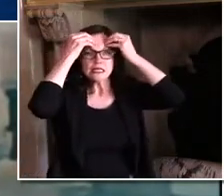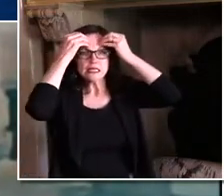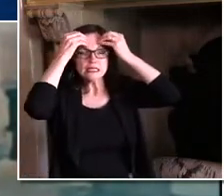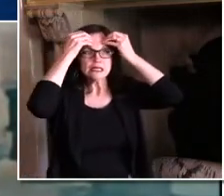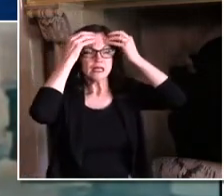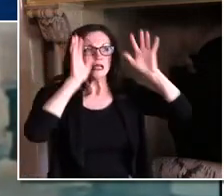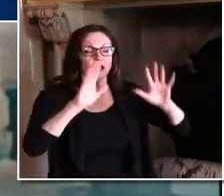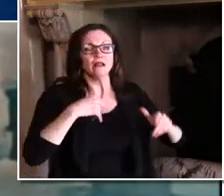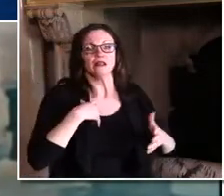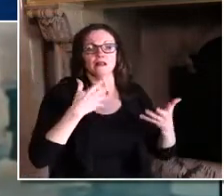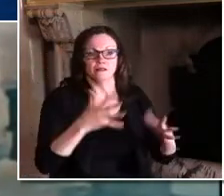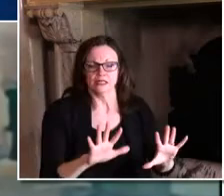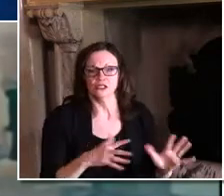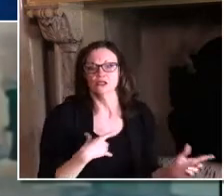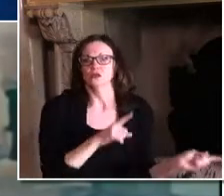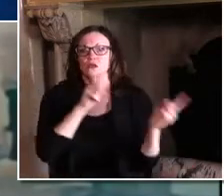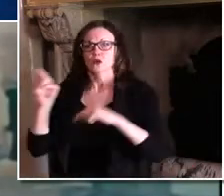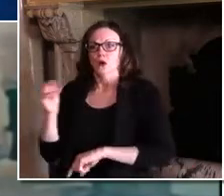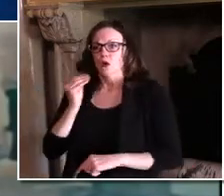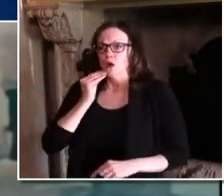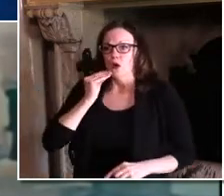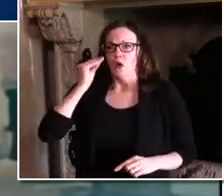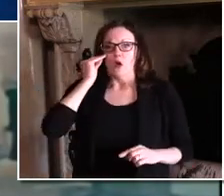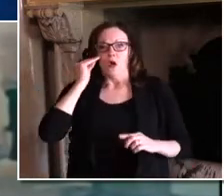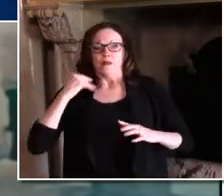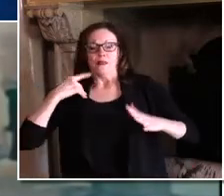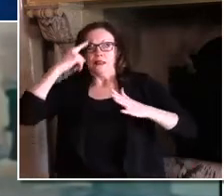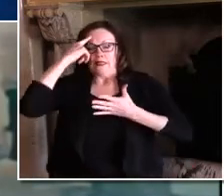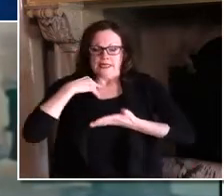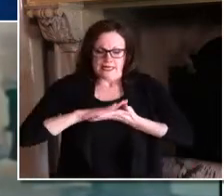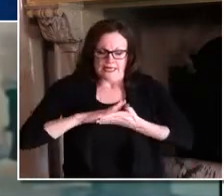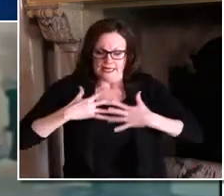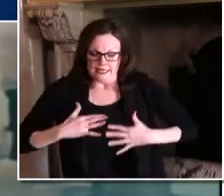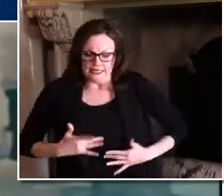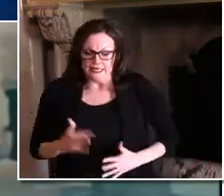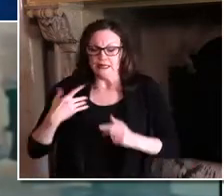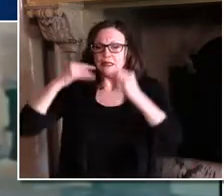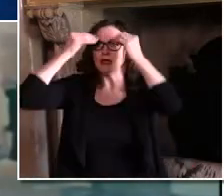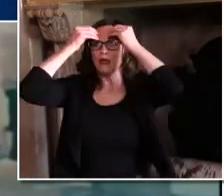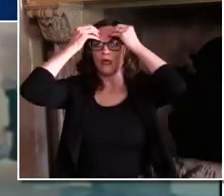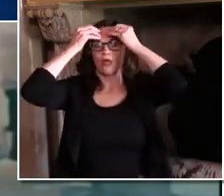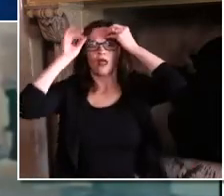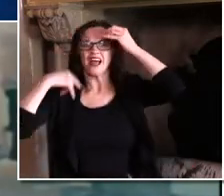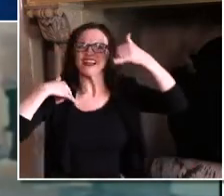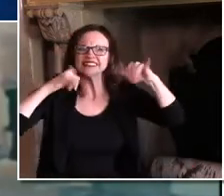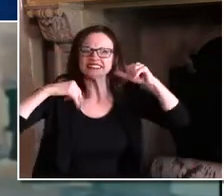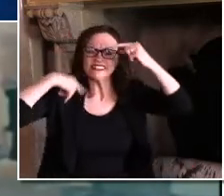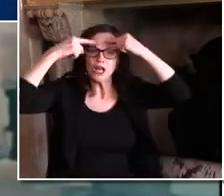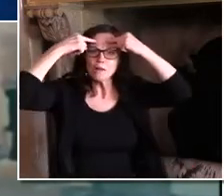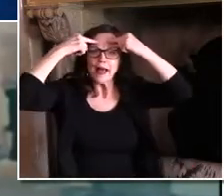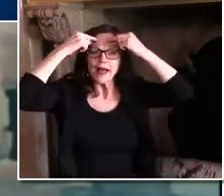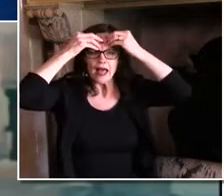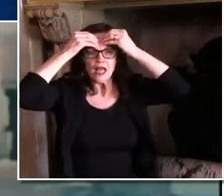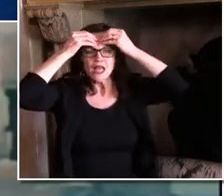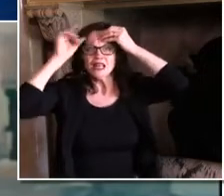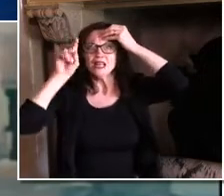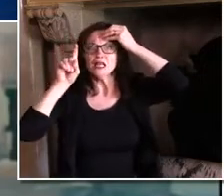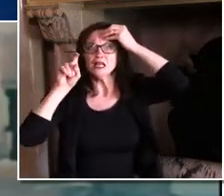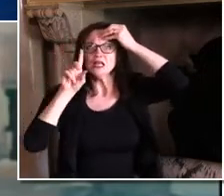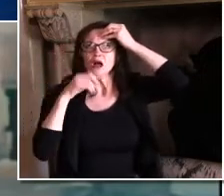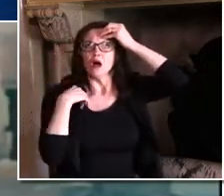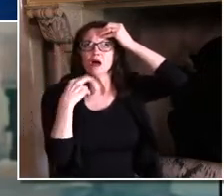12 hours? Currently, a nurse not only goes home and reflects over these questions, but we now